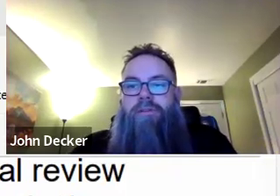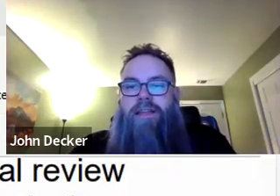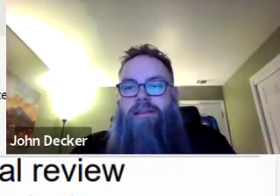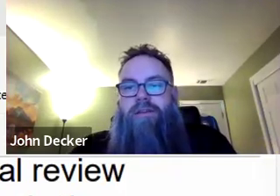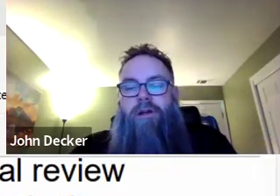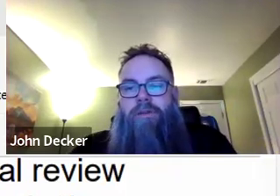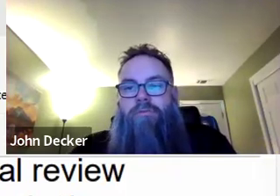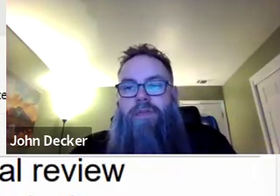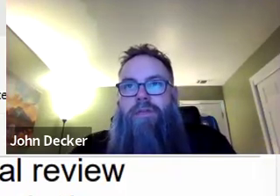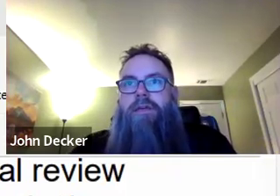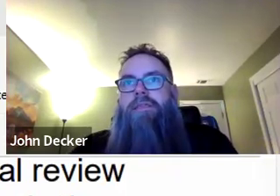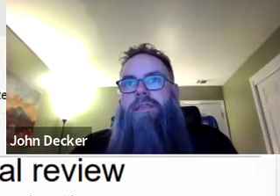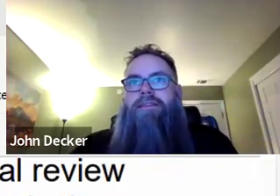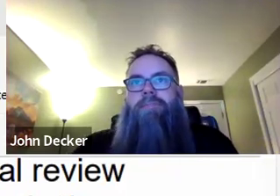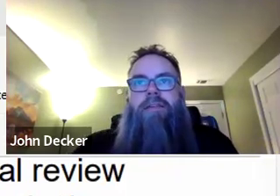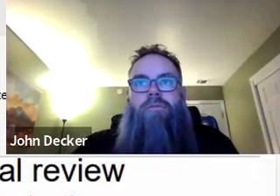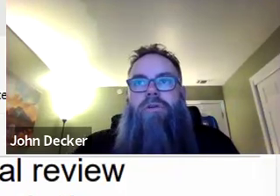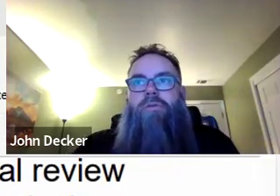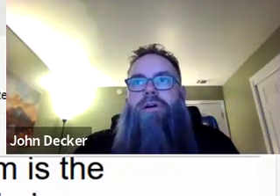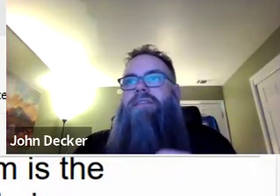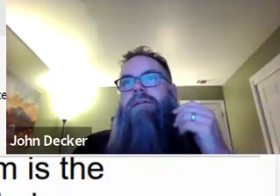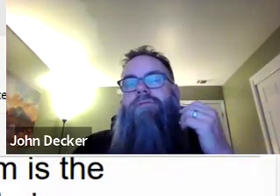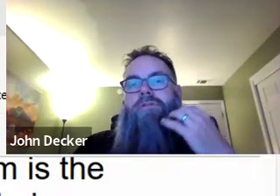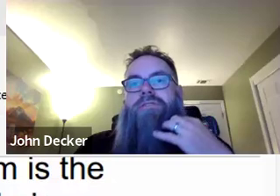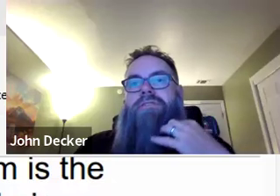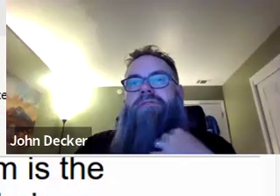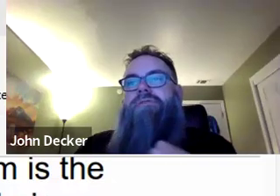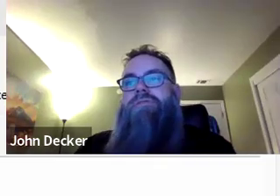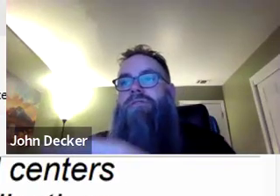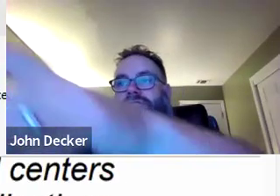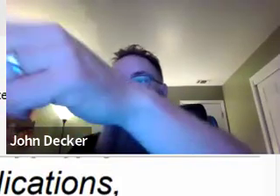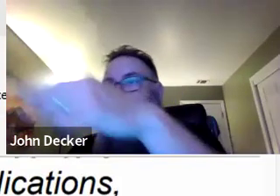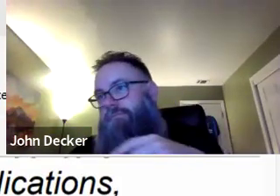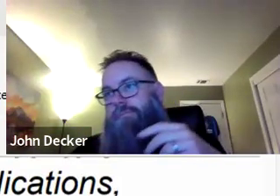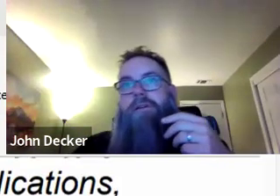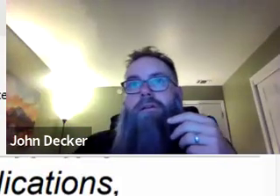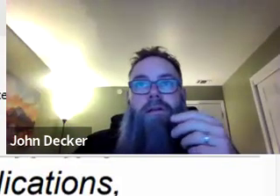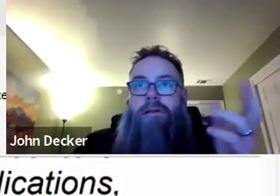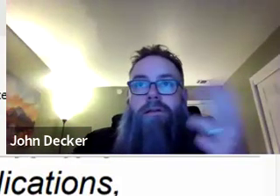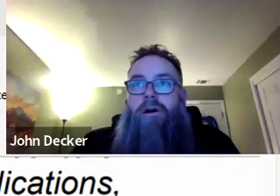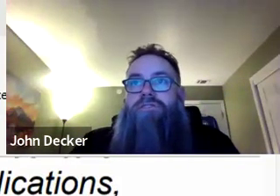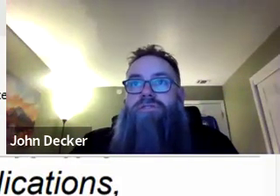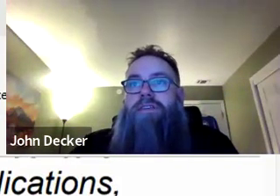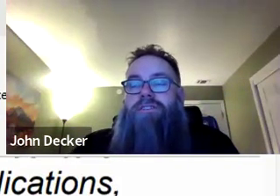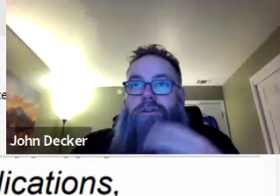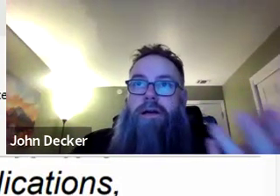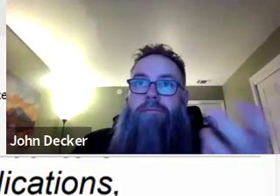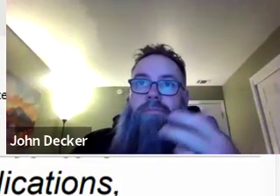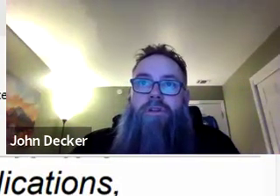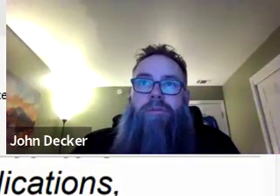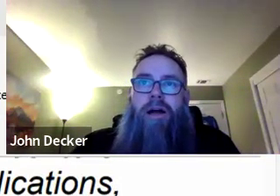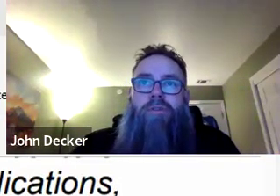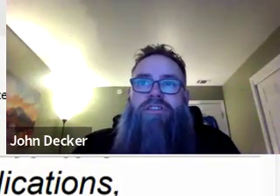begun providing the department with the expanded requests that they have for health and safety waivers, which are also discussed